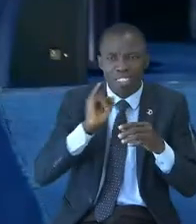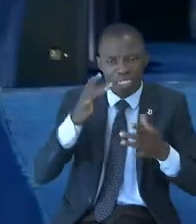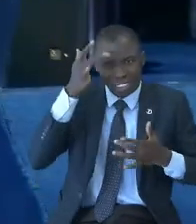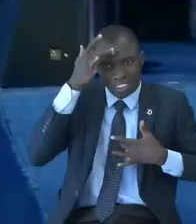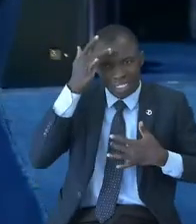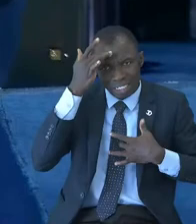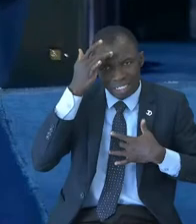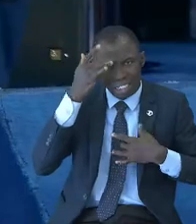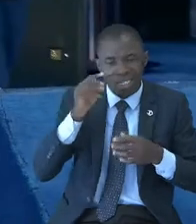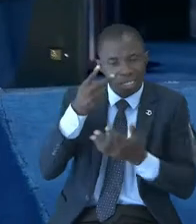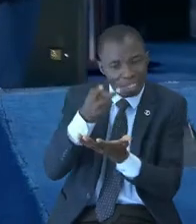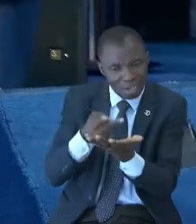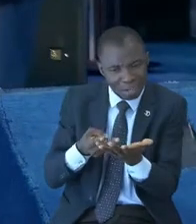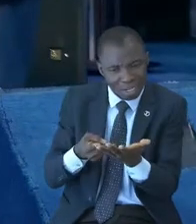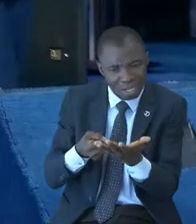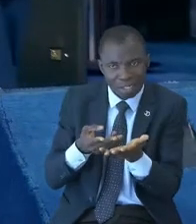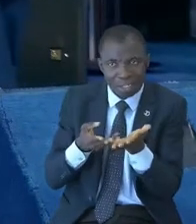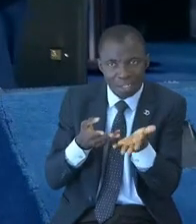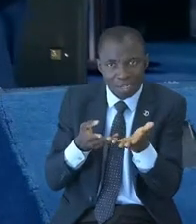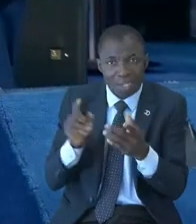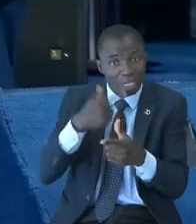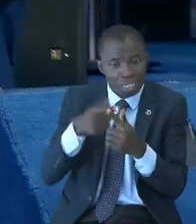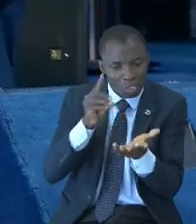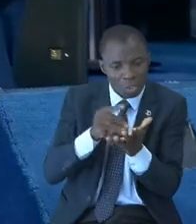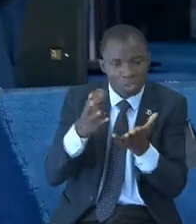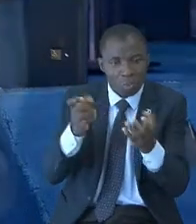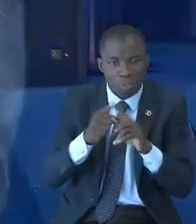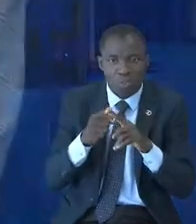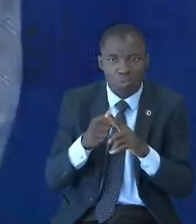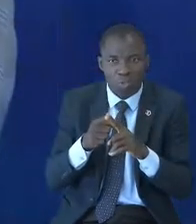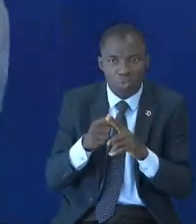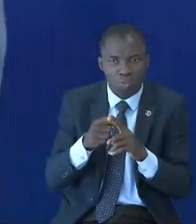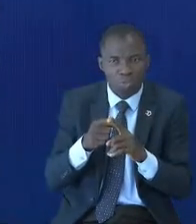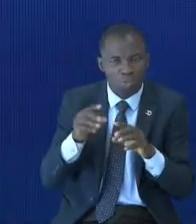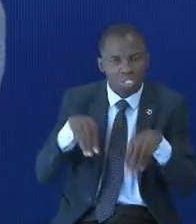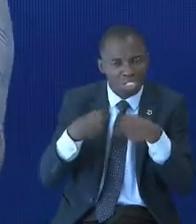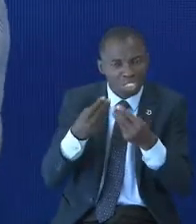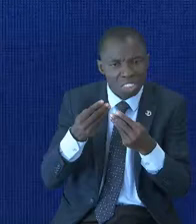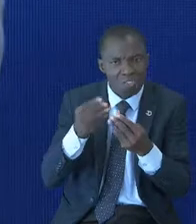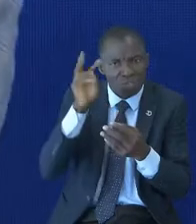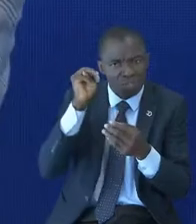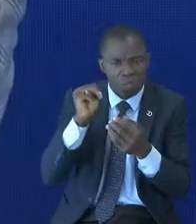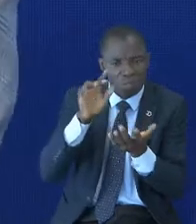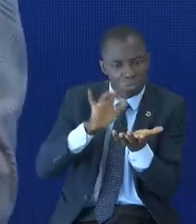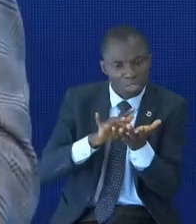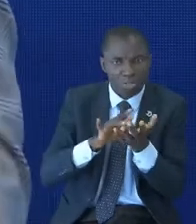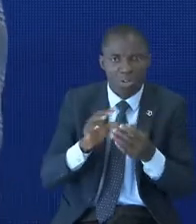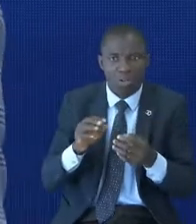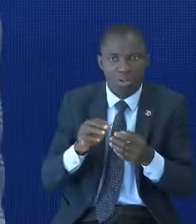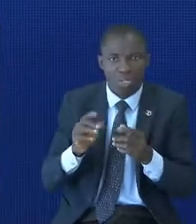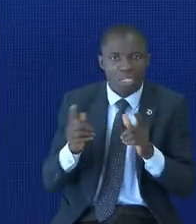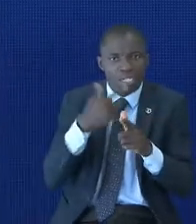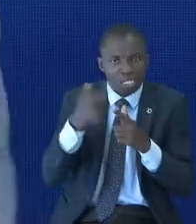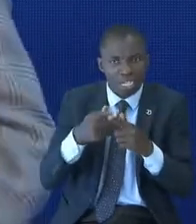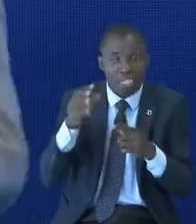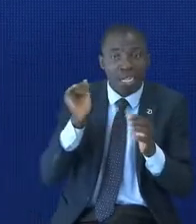the doctor, the nurse wants to treat him, and they want to treat him on the side that is not turning